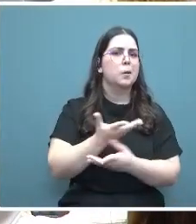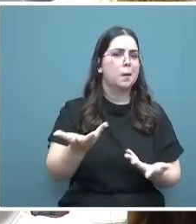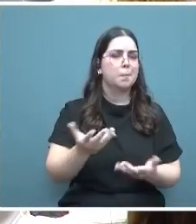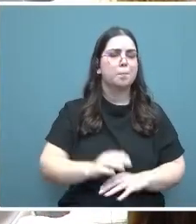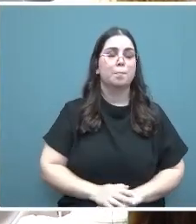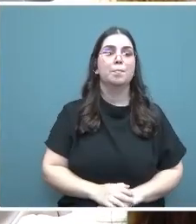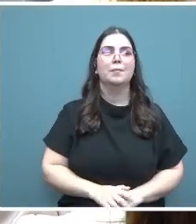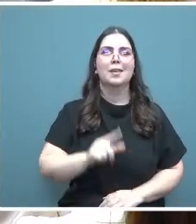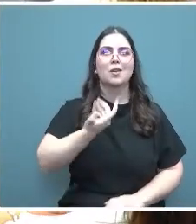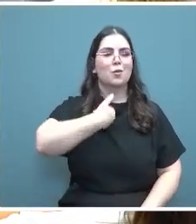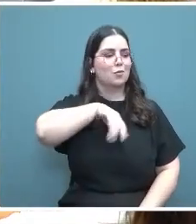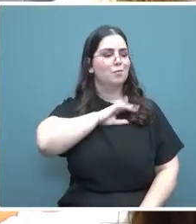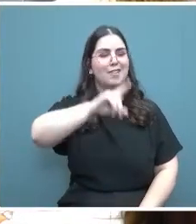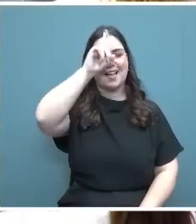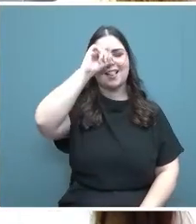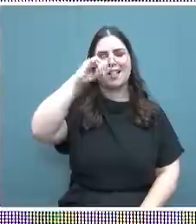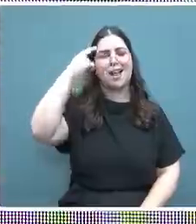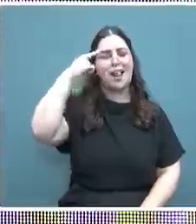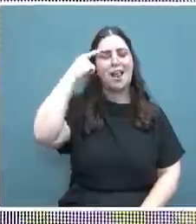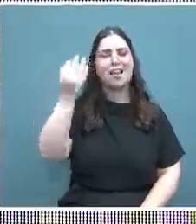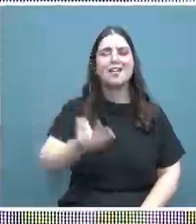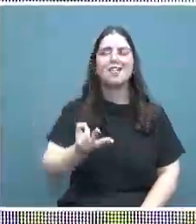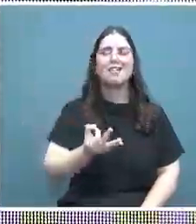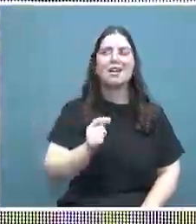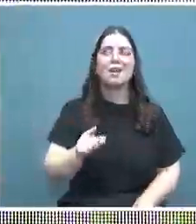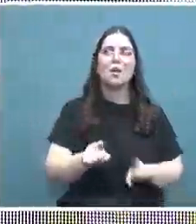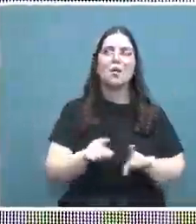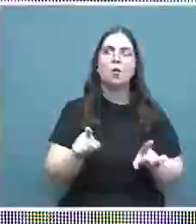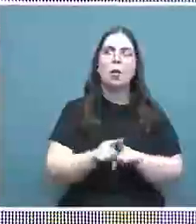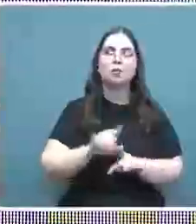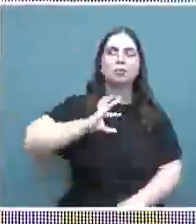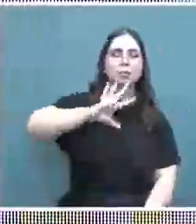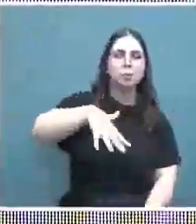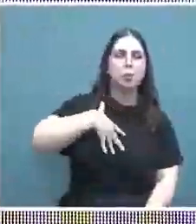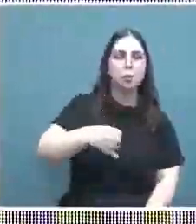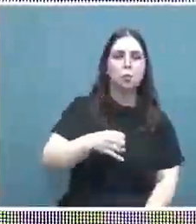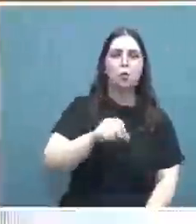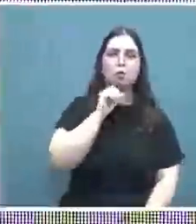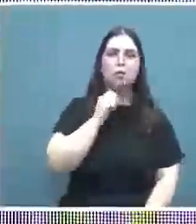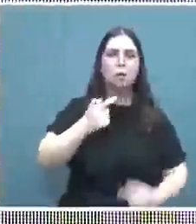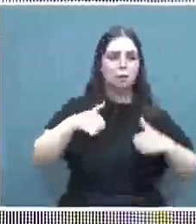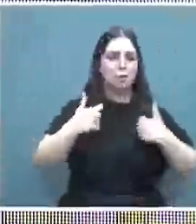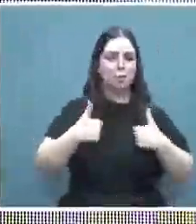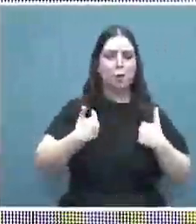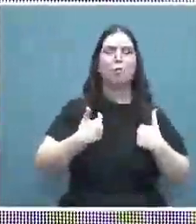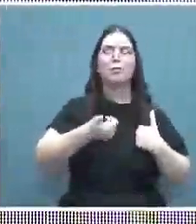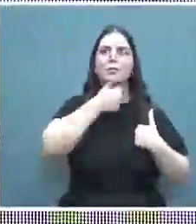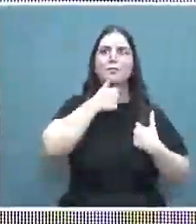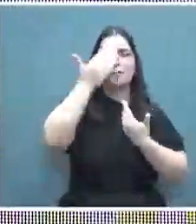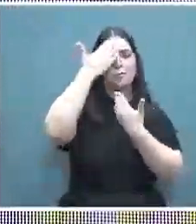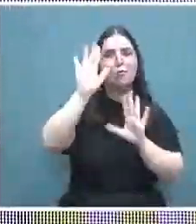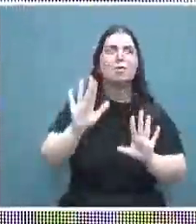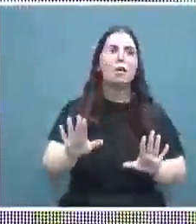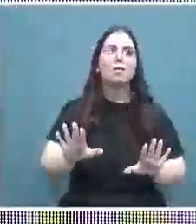This scarf reminds me of a saying that says that in a world that you can be everything, please be